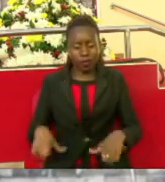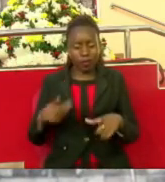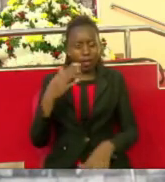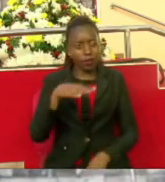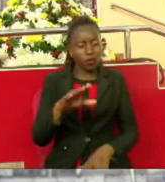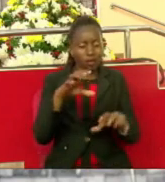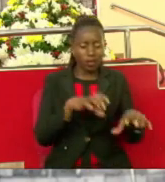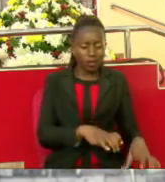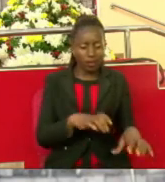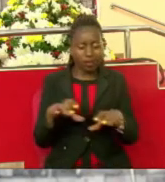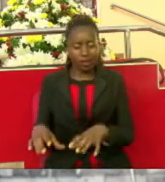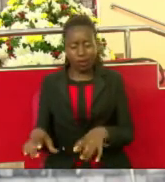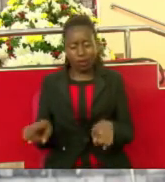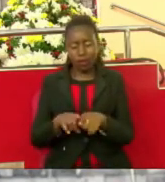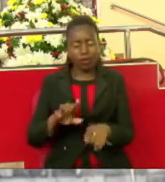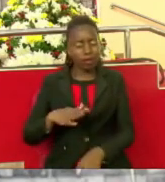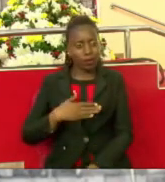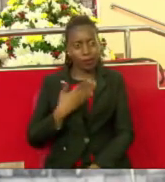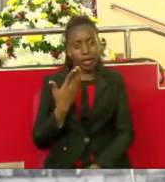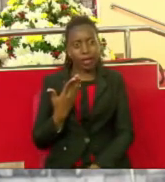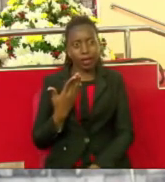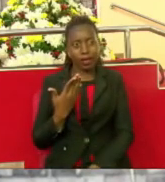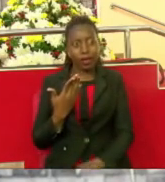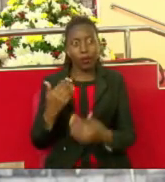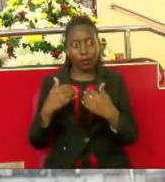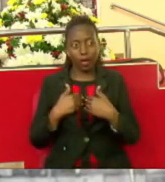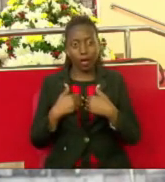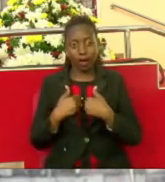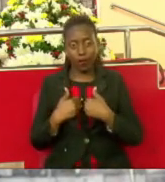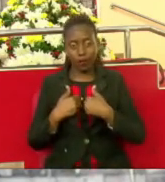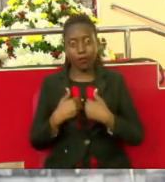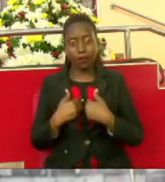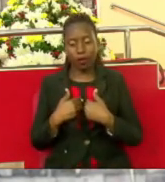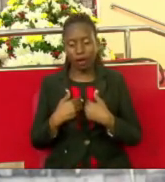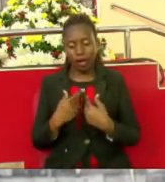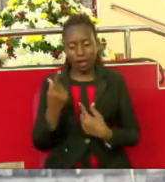there is little room left for family.